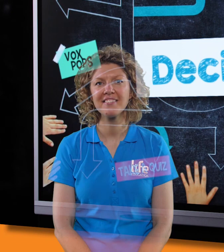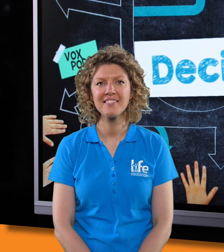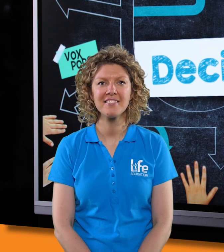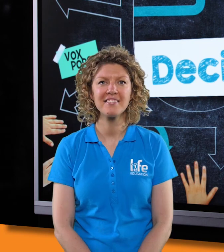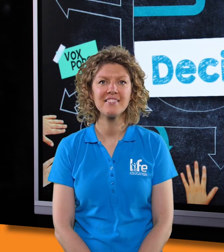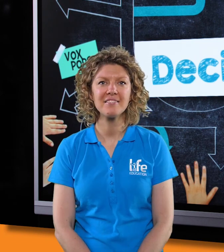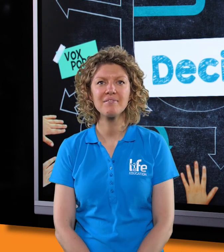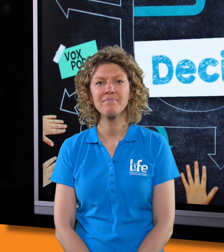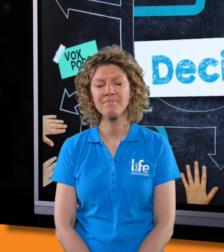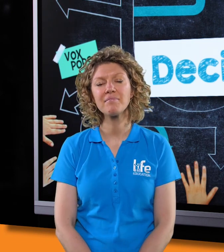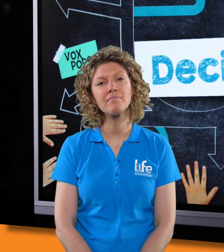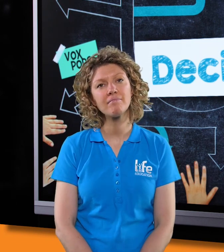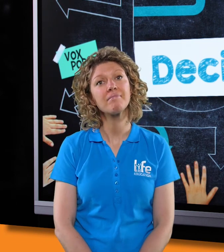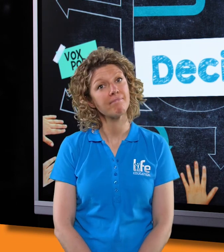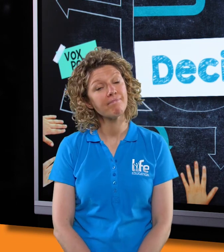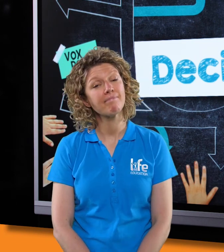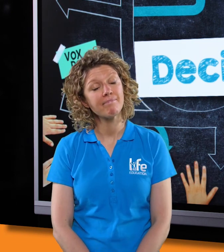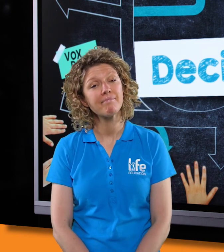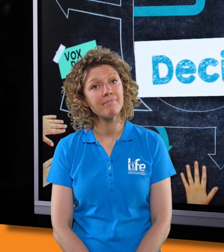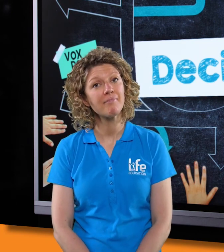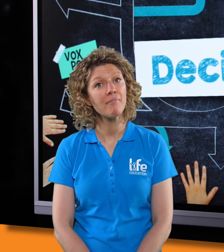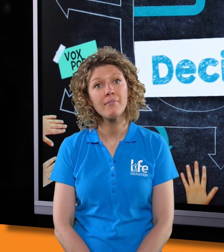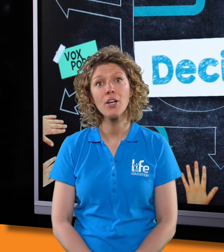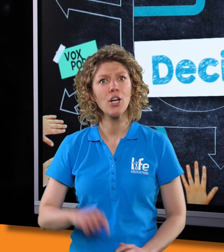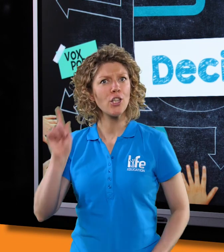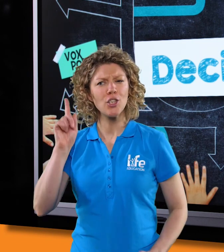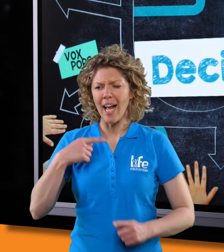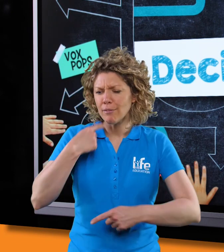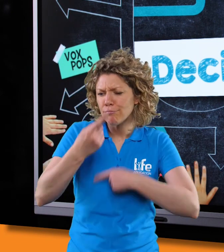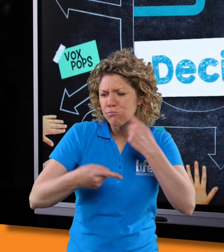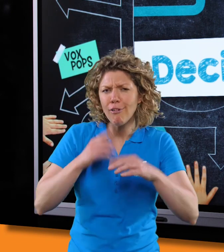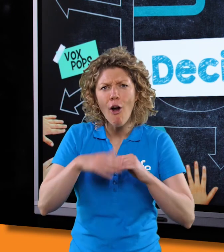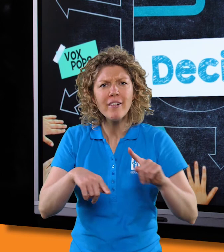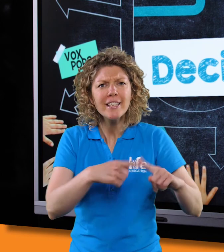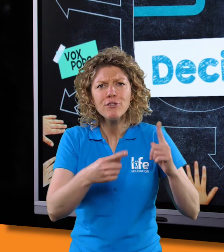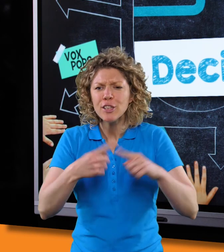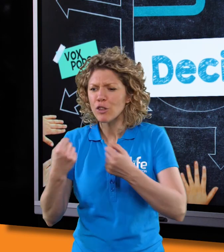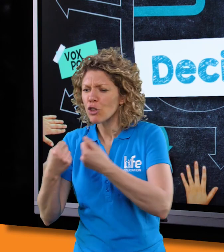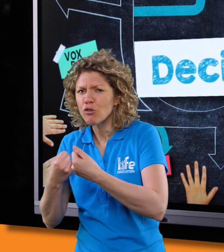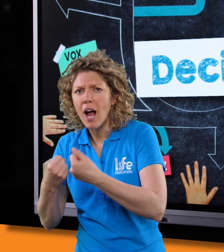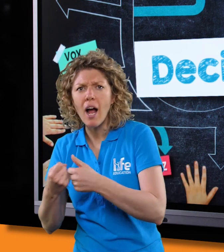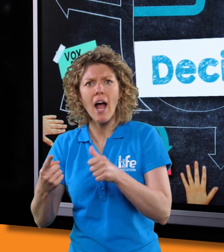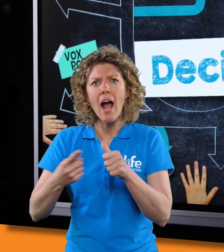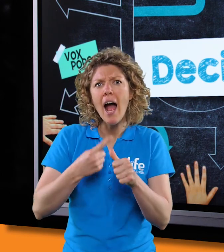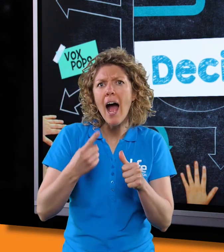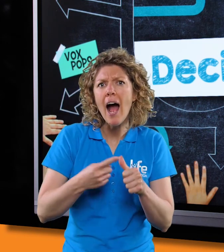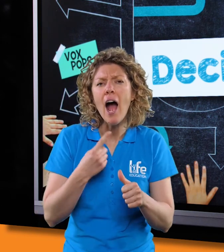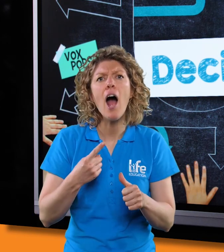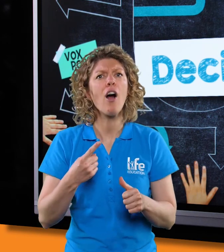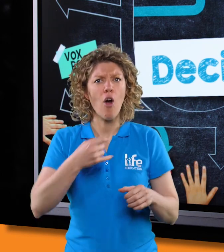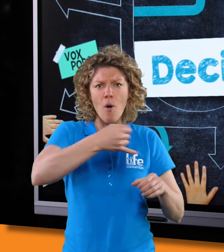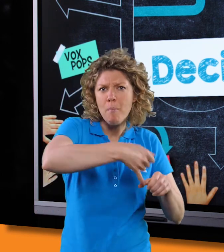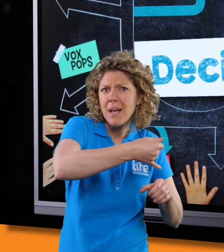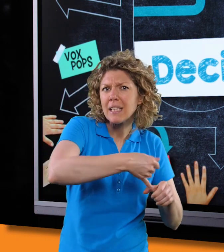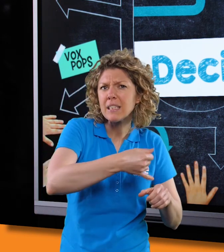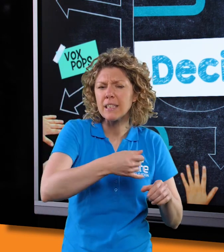Today we focused on information about different drugs. We've looked at how drugs are grouped and how drugs affect